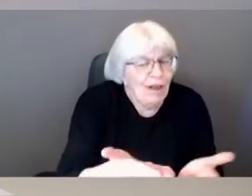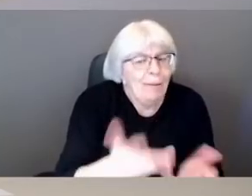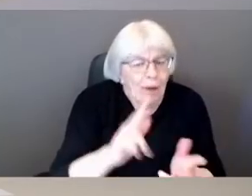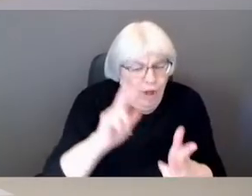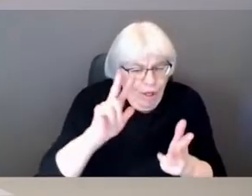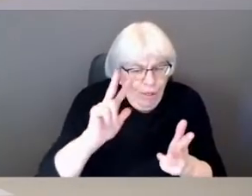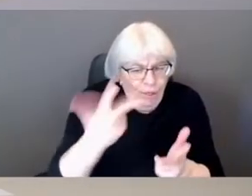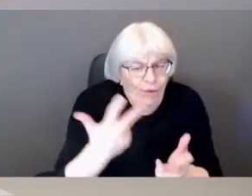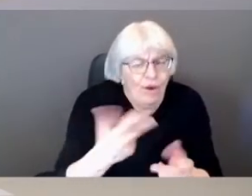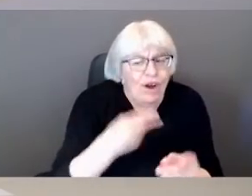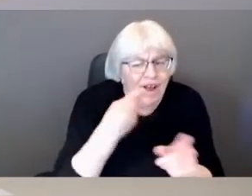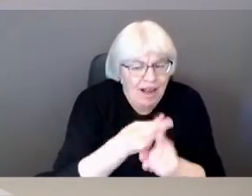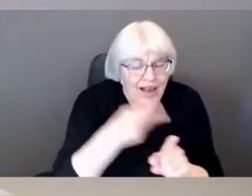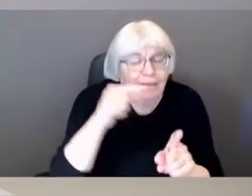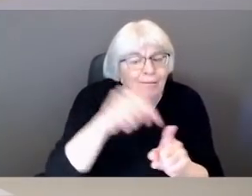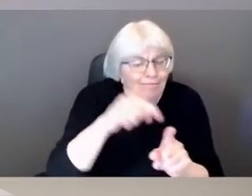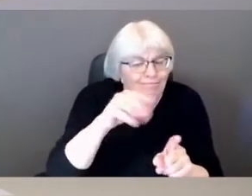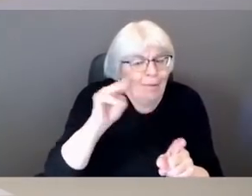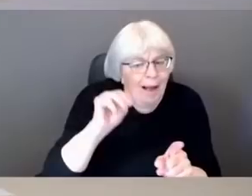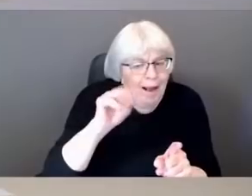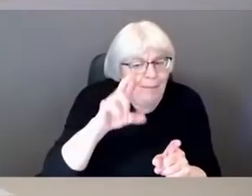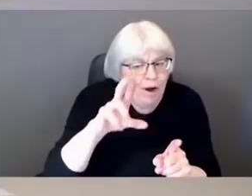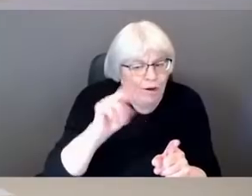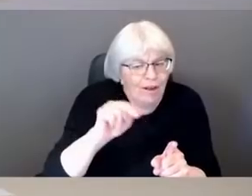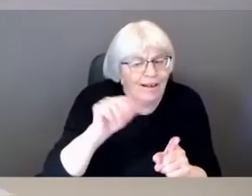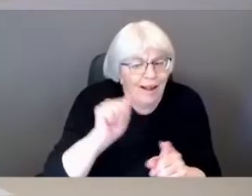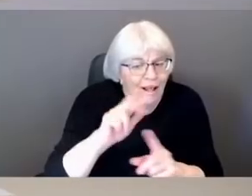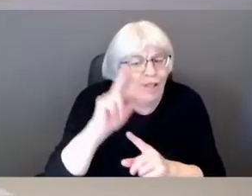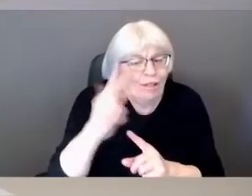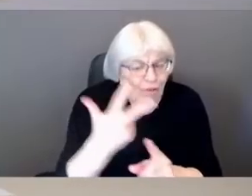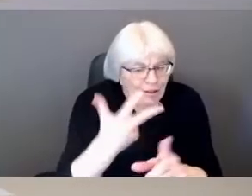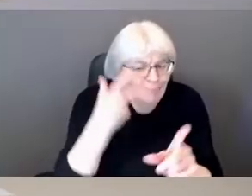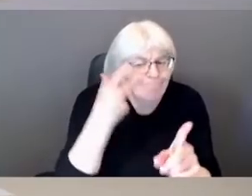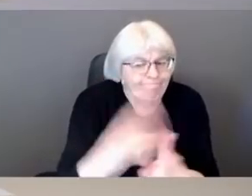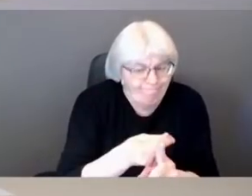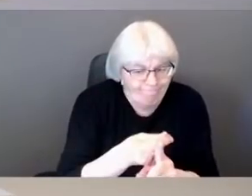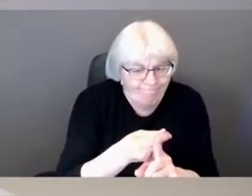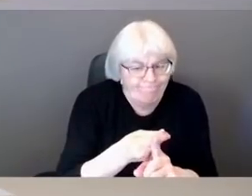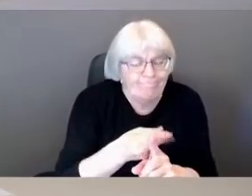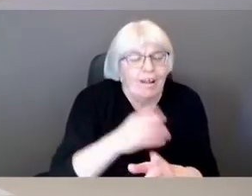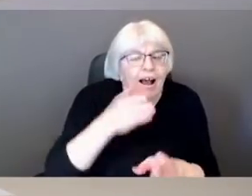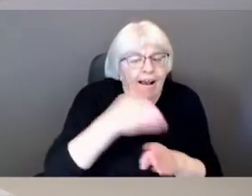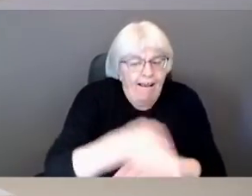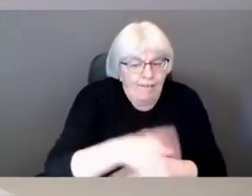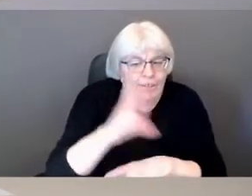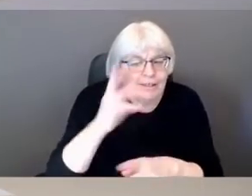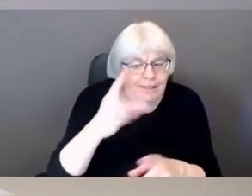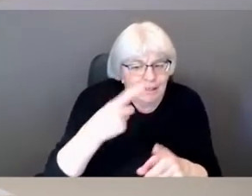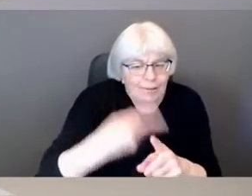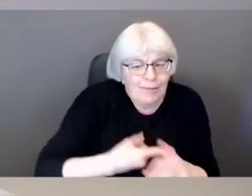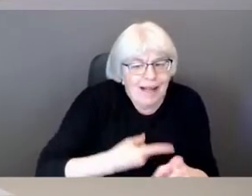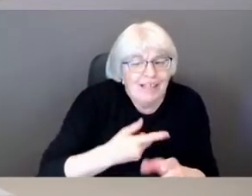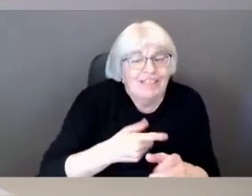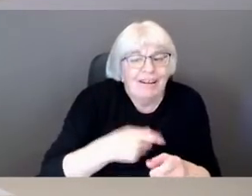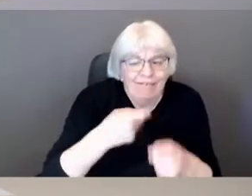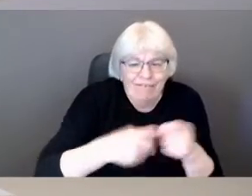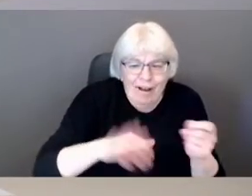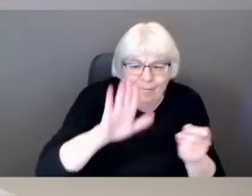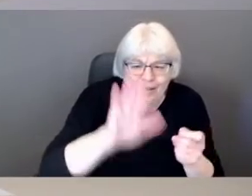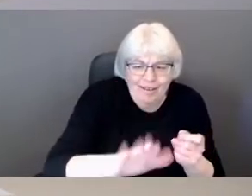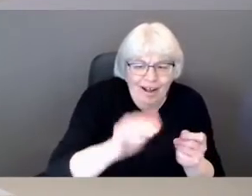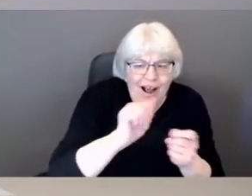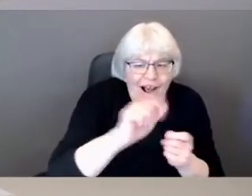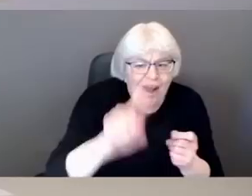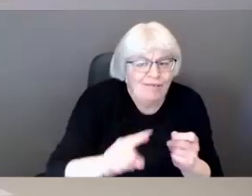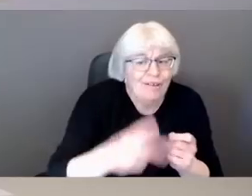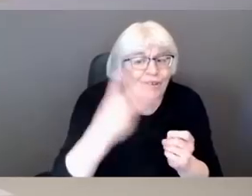6 months after their initial series if they've had AstraZeneca, and that's already been announced. The other